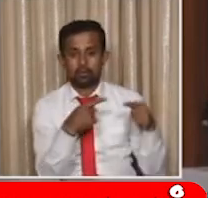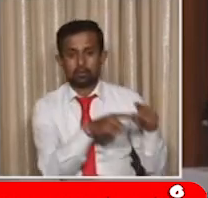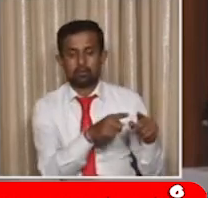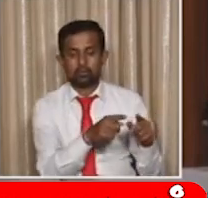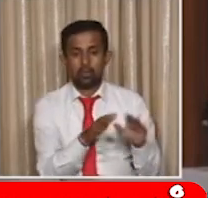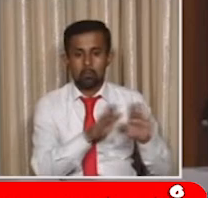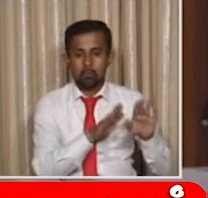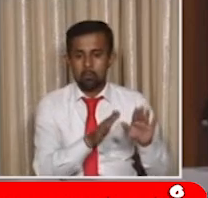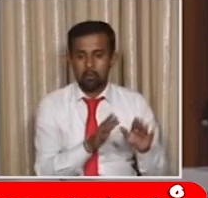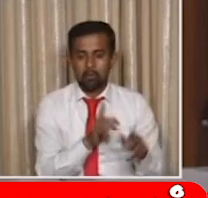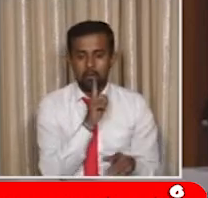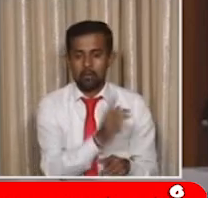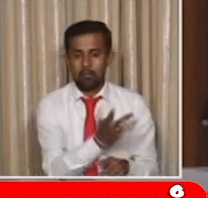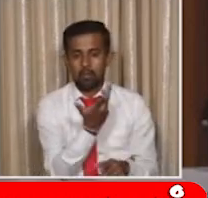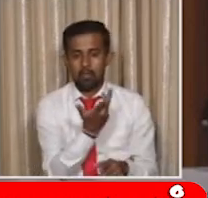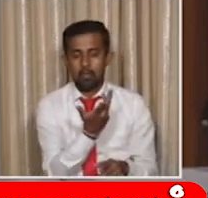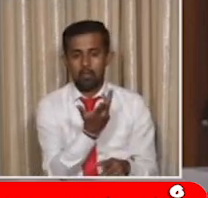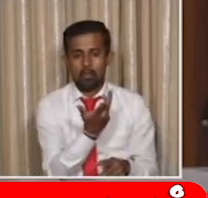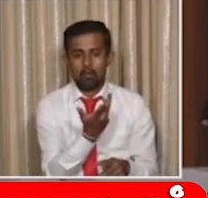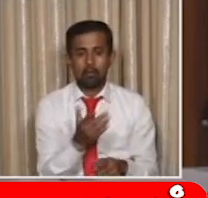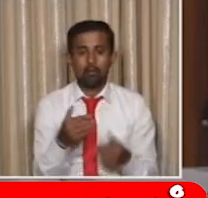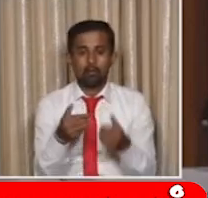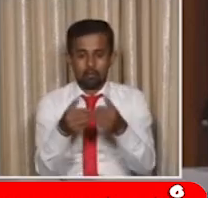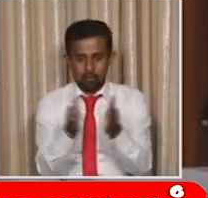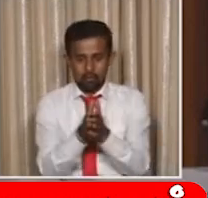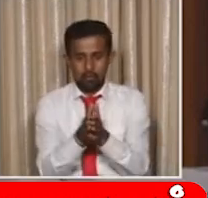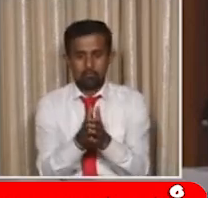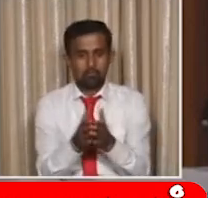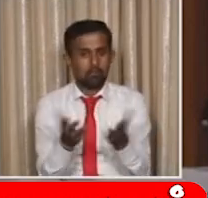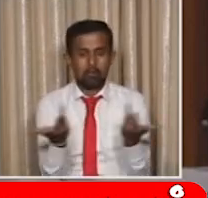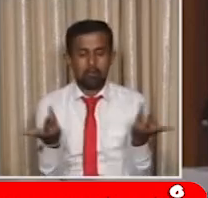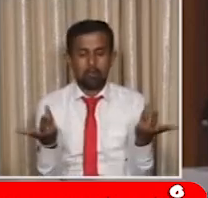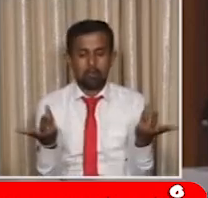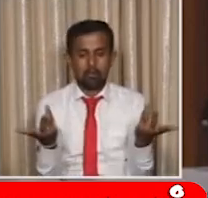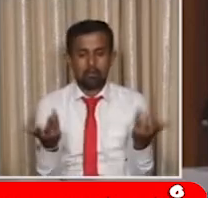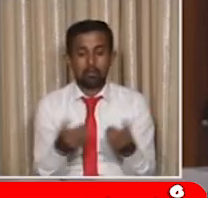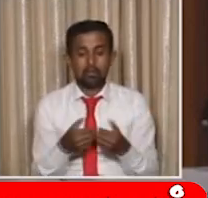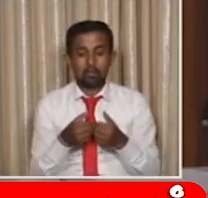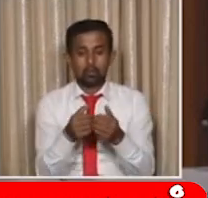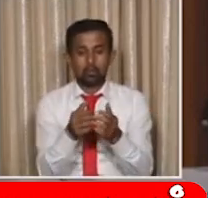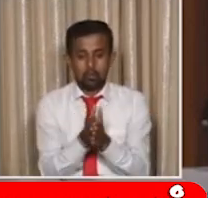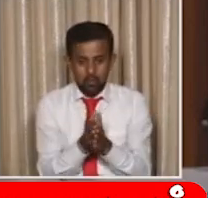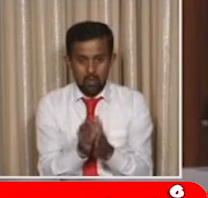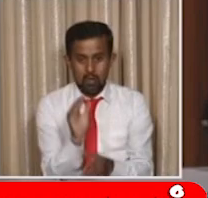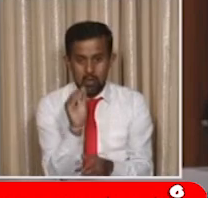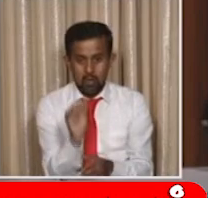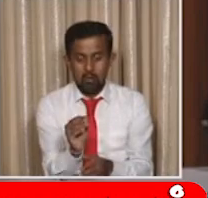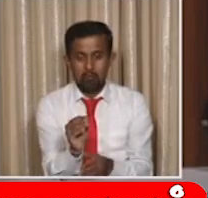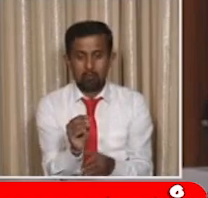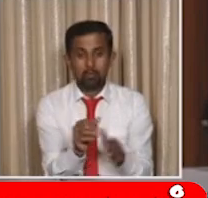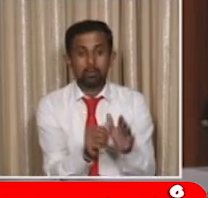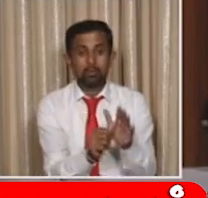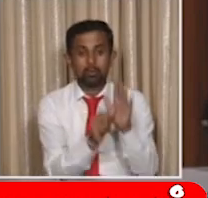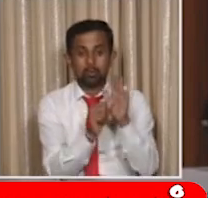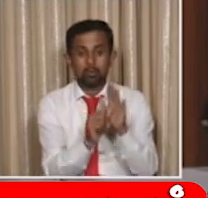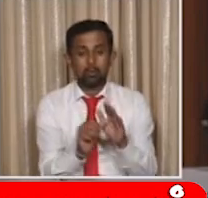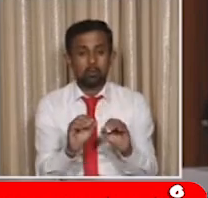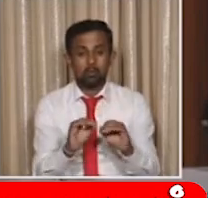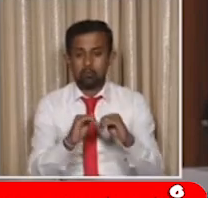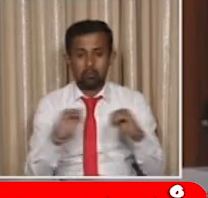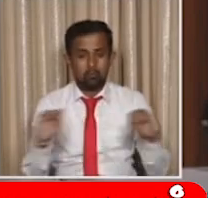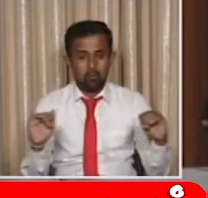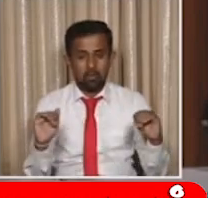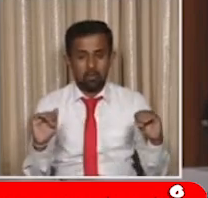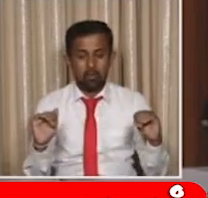not independent. For it to be independent, it must be impartial. And if it was to be impartial, it